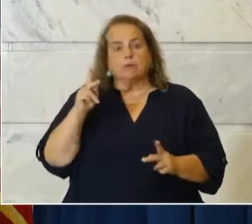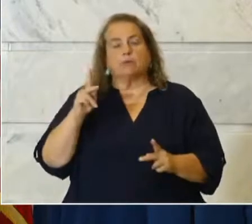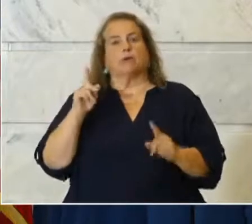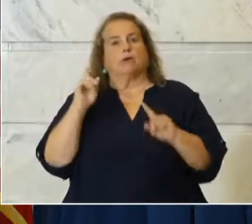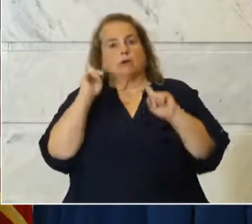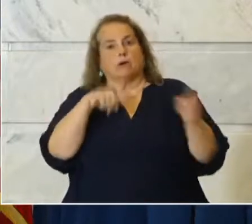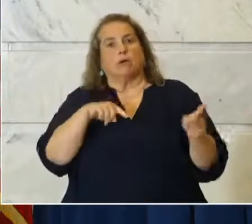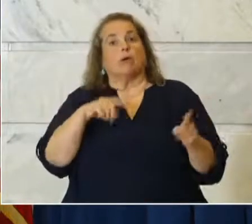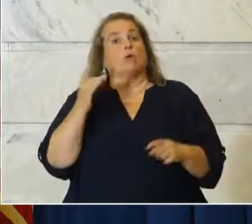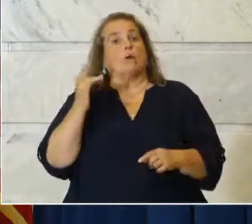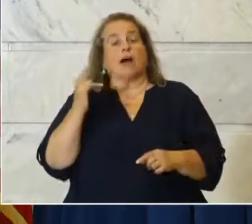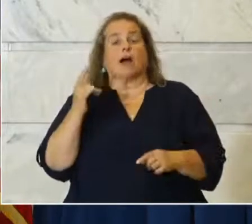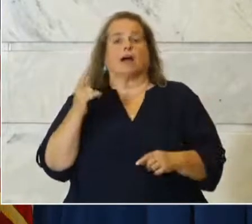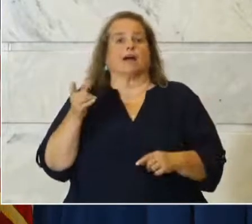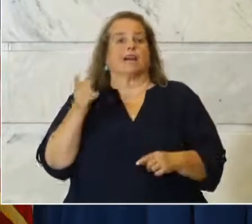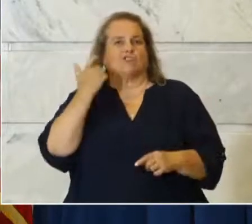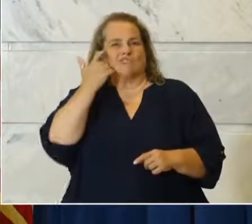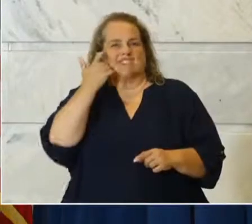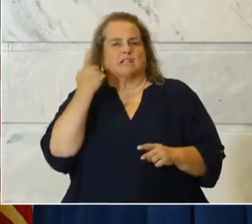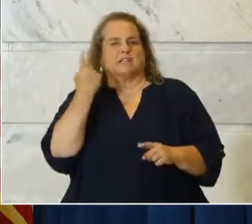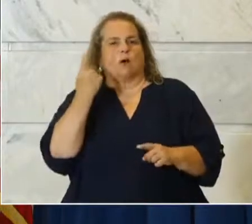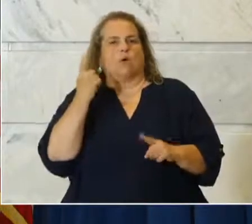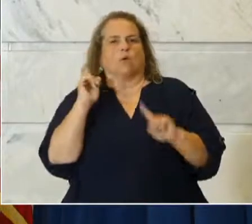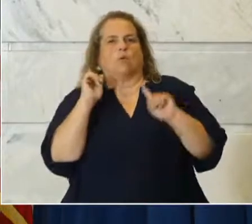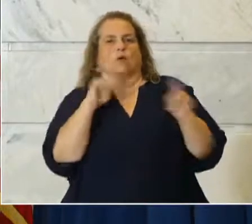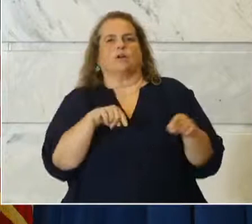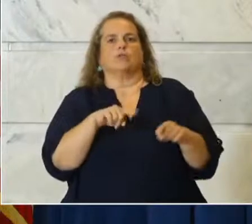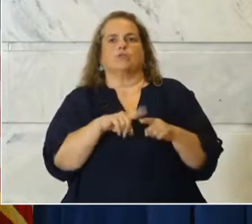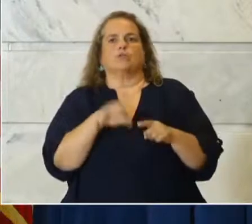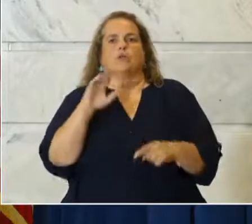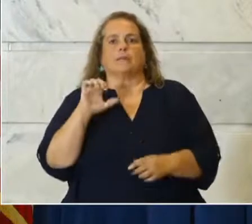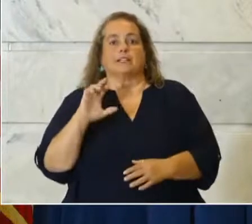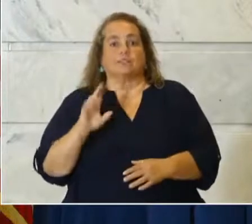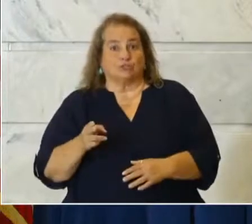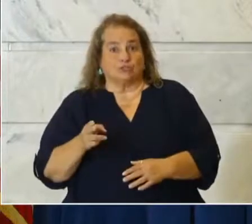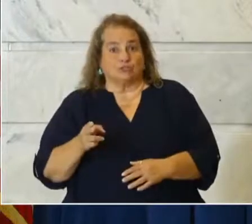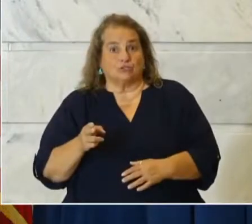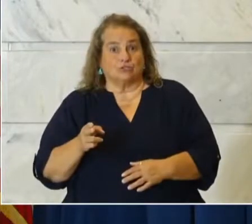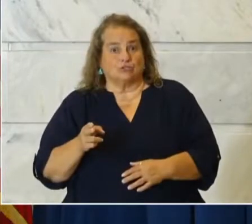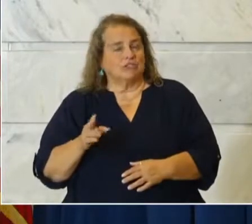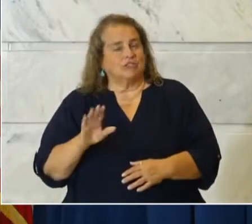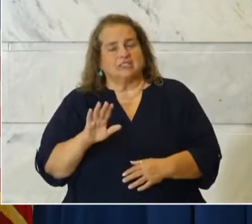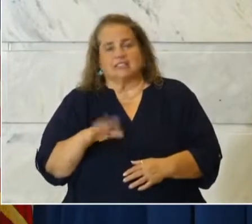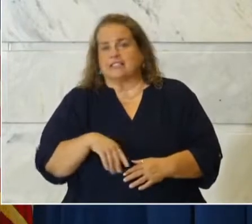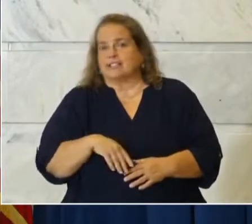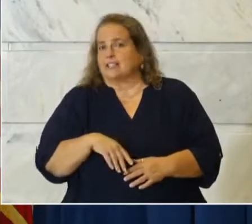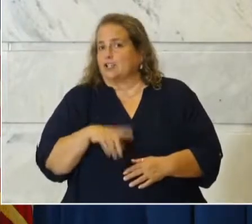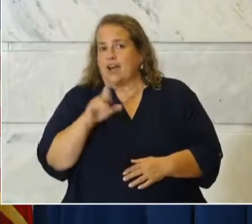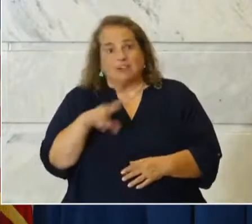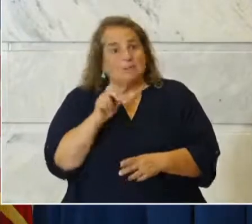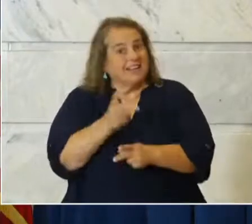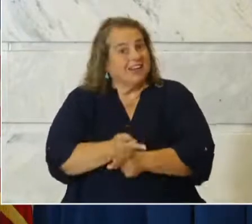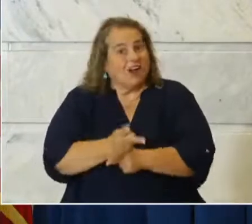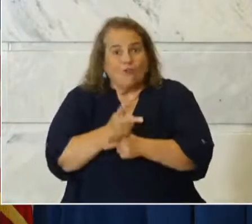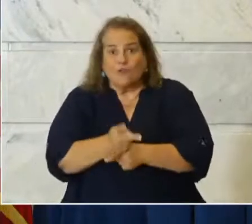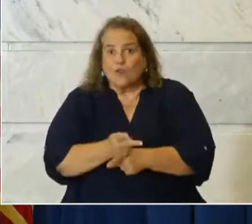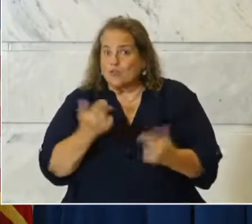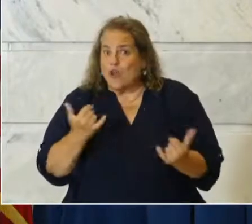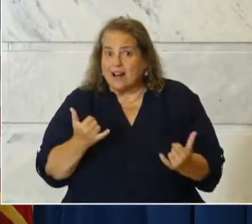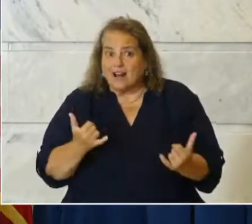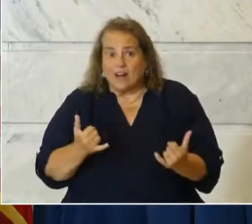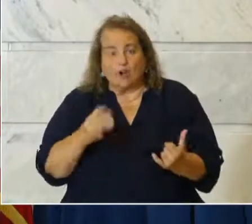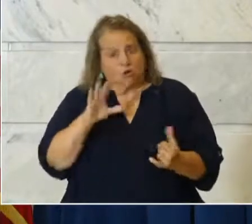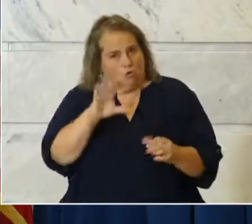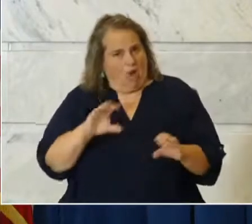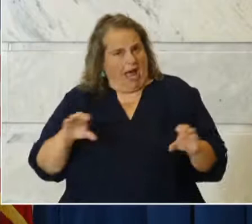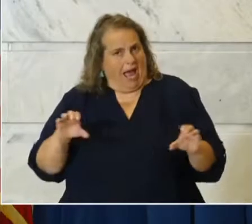been infected because someone very recently went to the beach. We just got to be really careful right now. Our actions impact